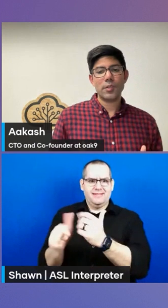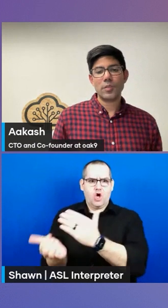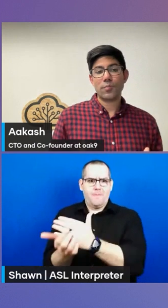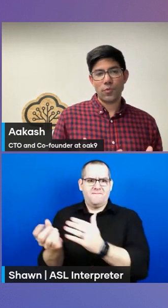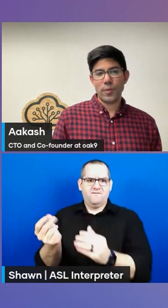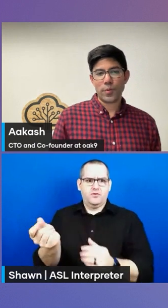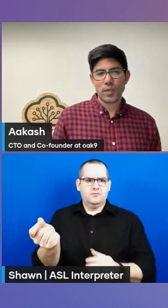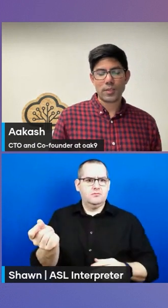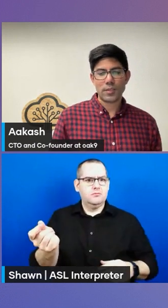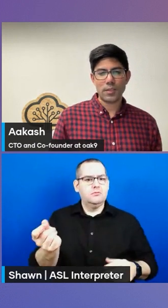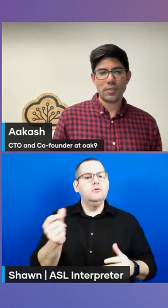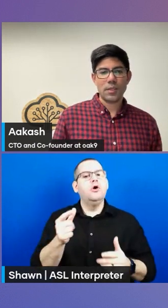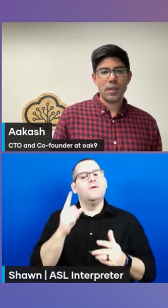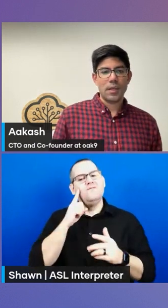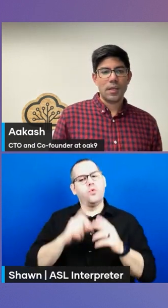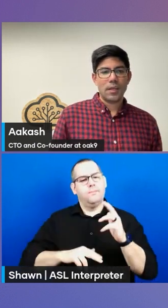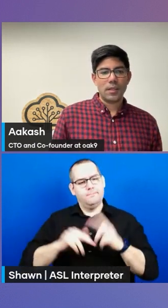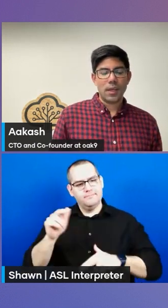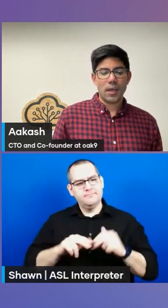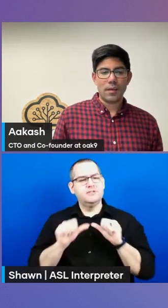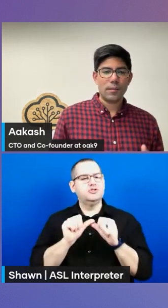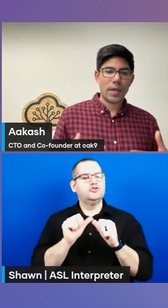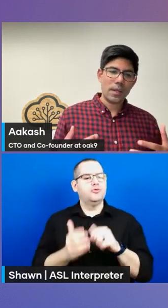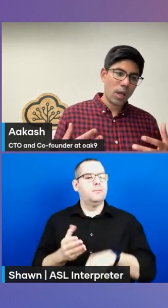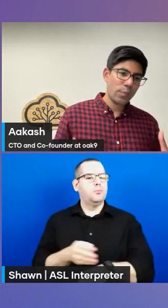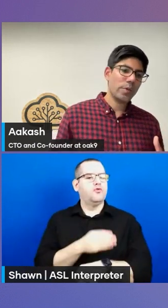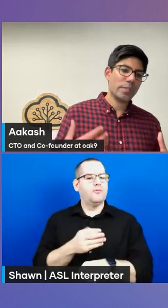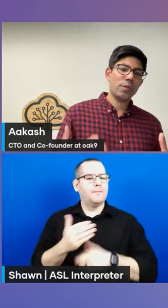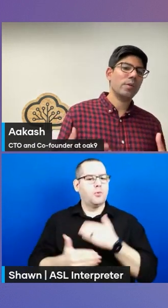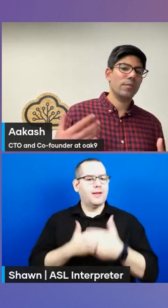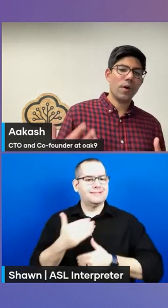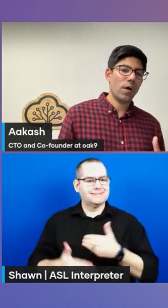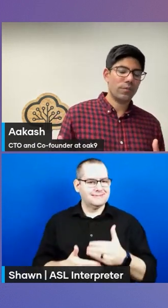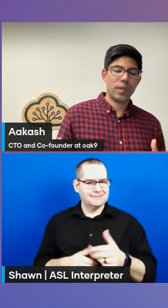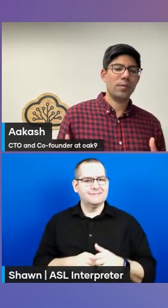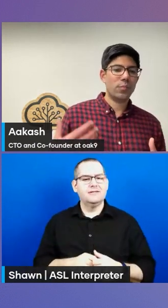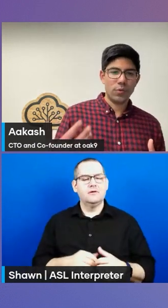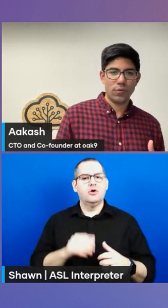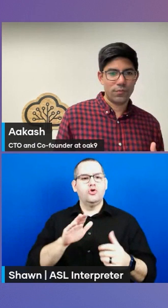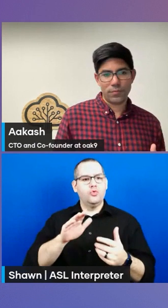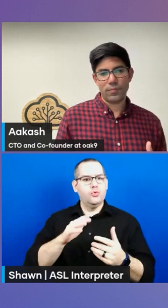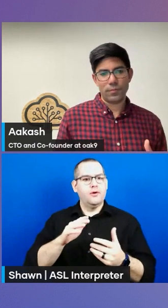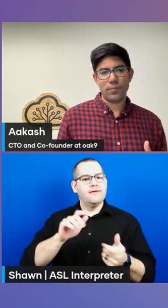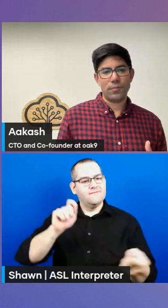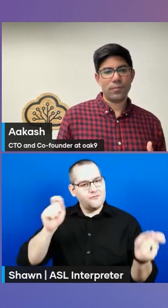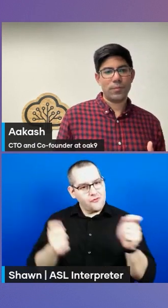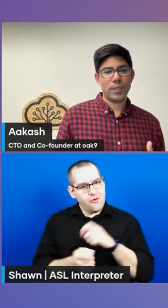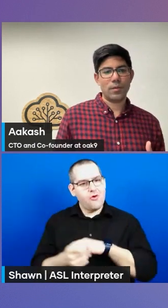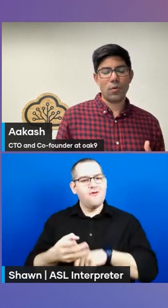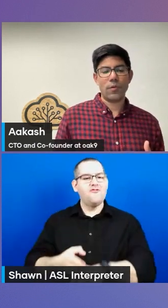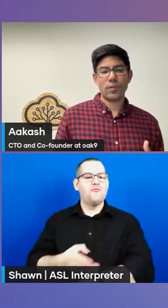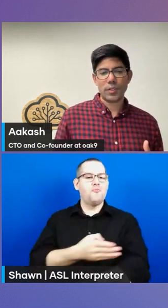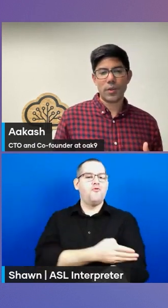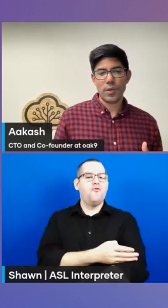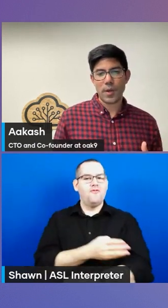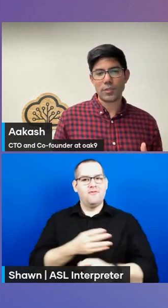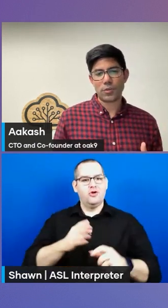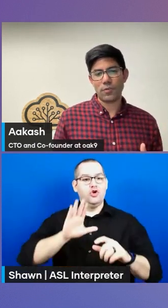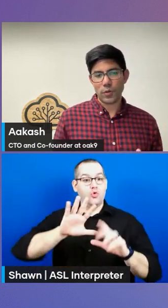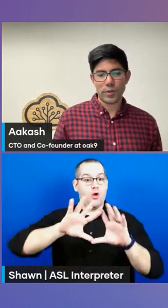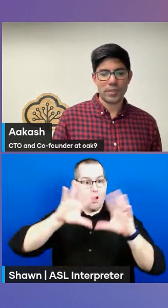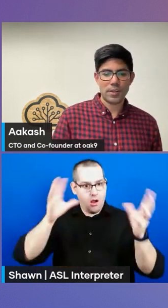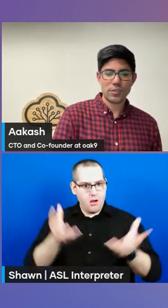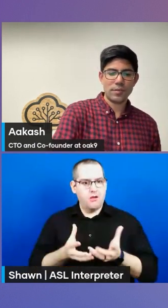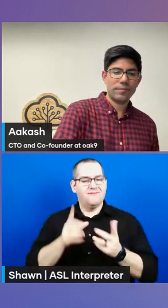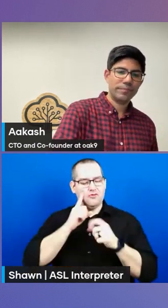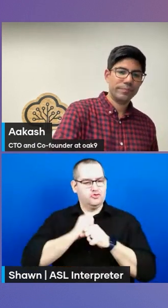build continuous improvement processes that help you continue to evolve and improve the overall security posture